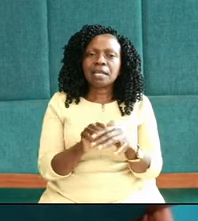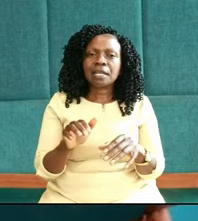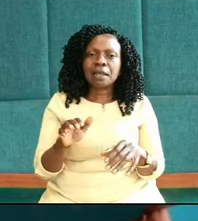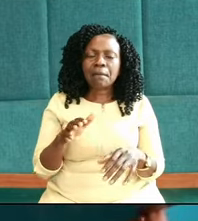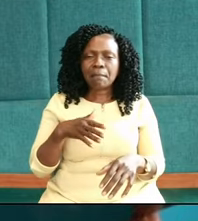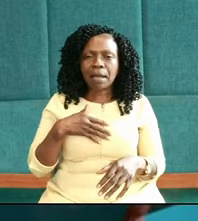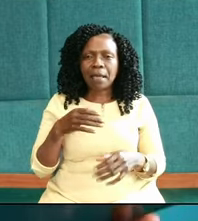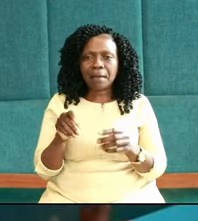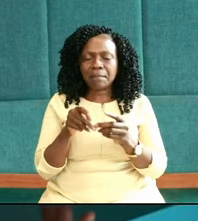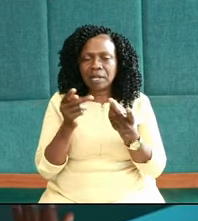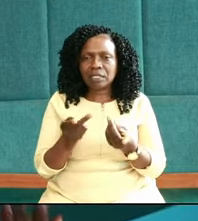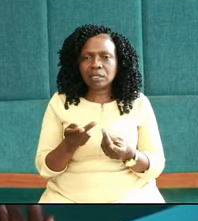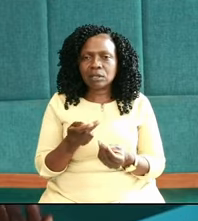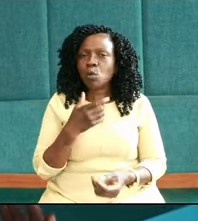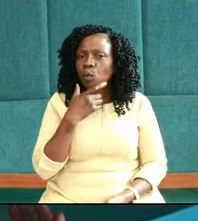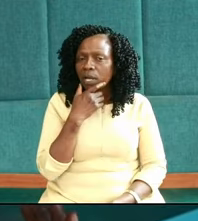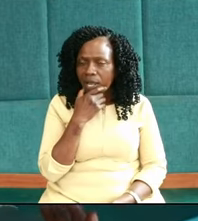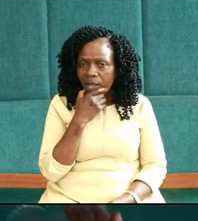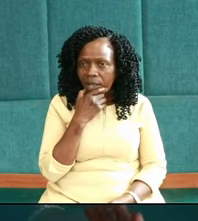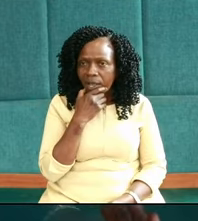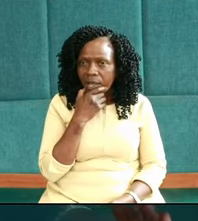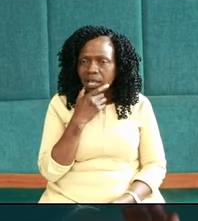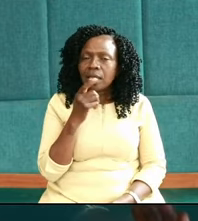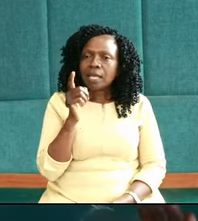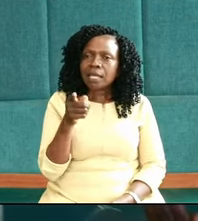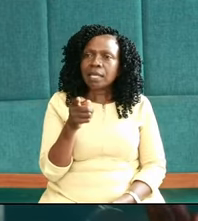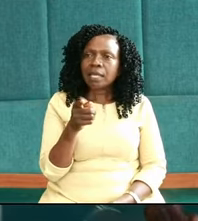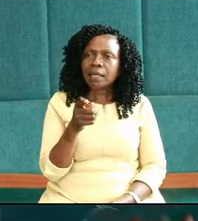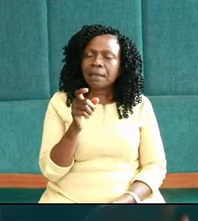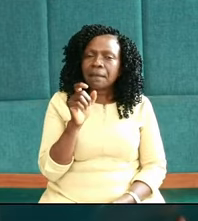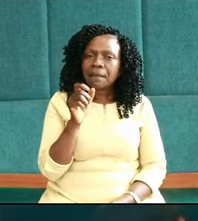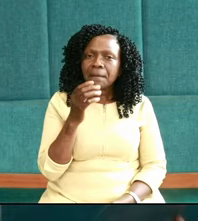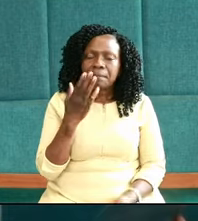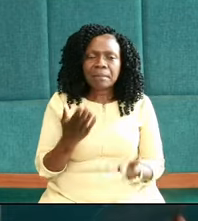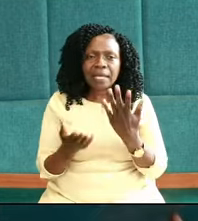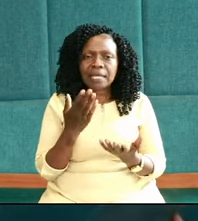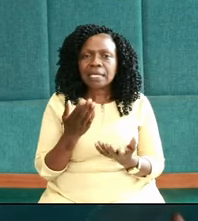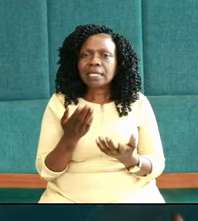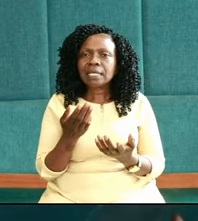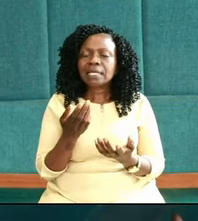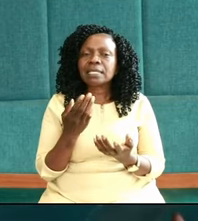No wonder he could say, "Me, you can crucify me upside down."